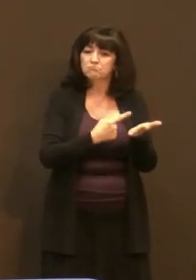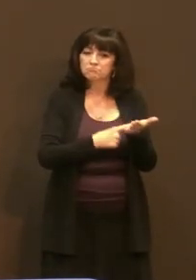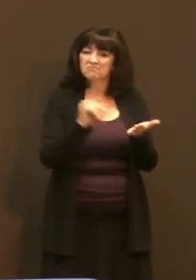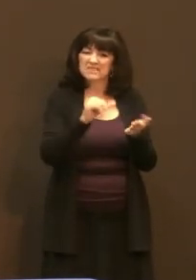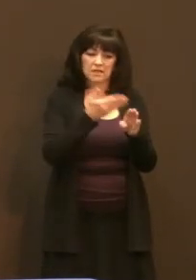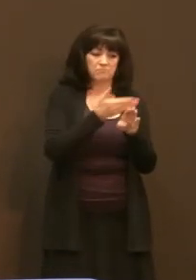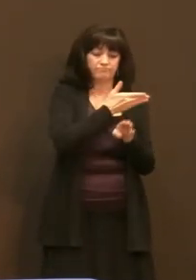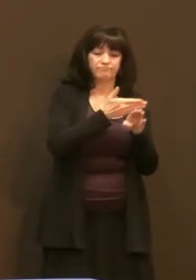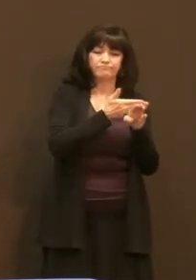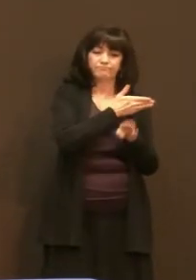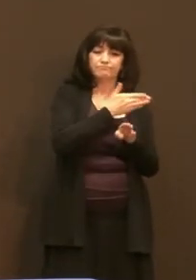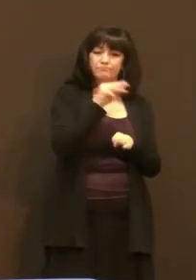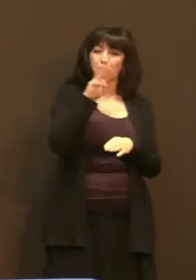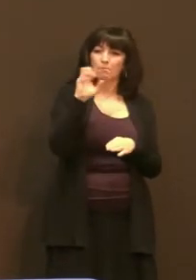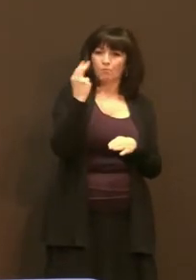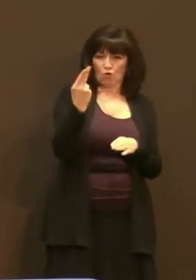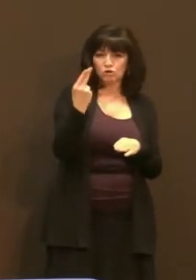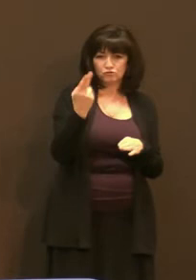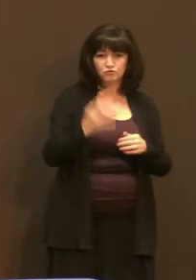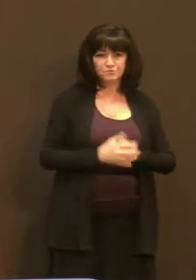March.